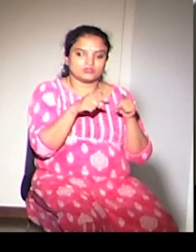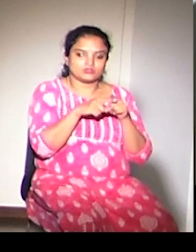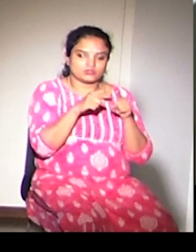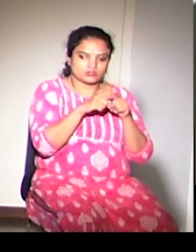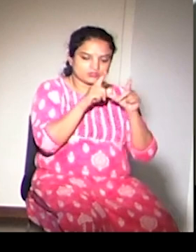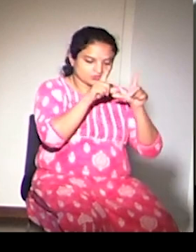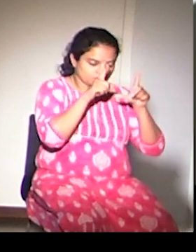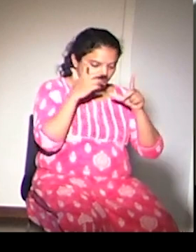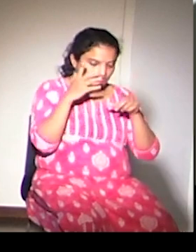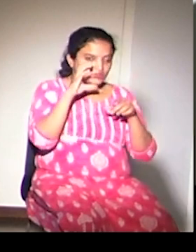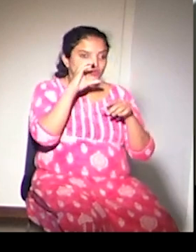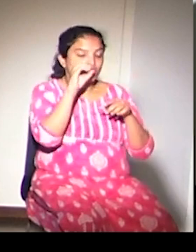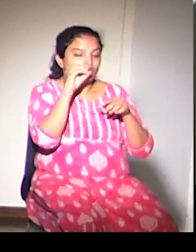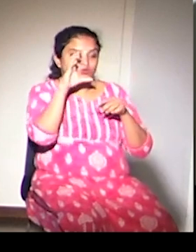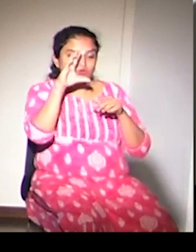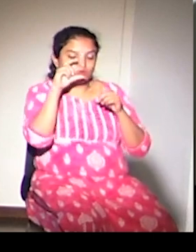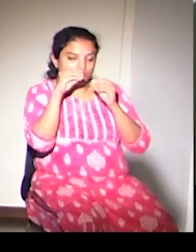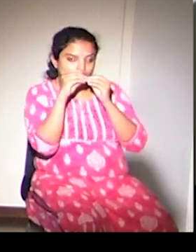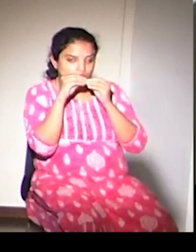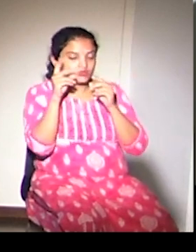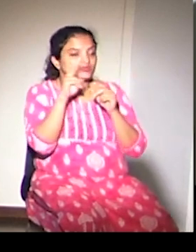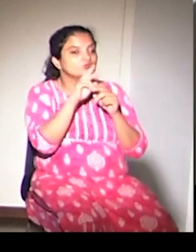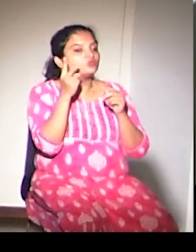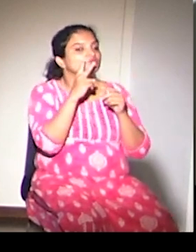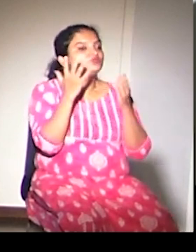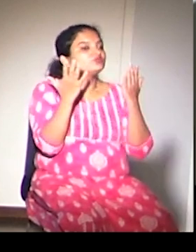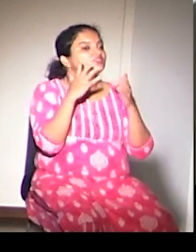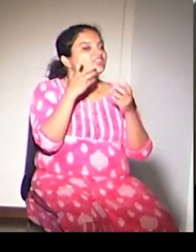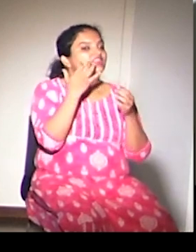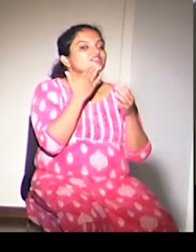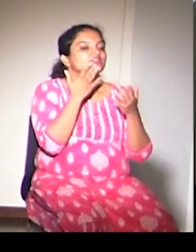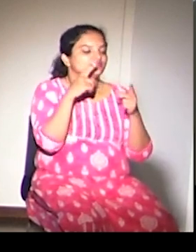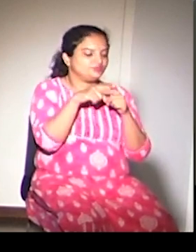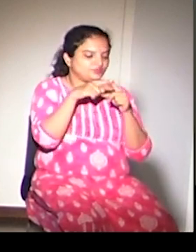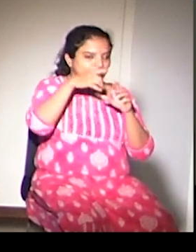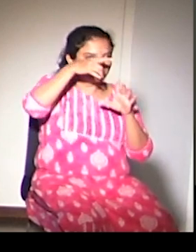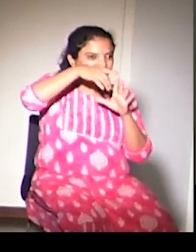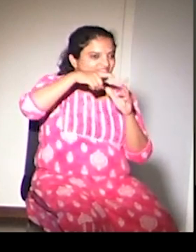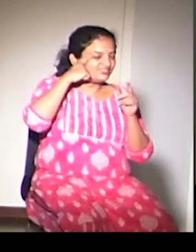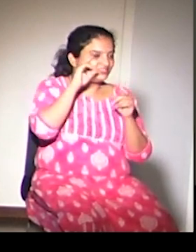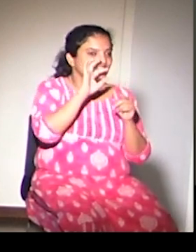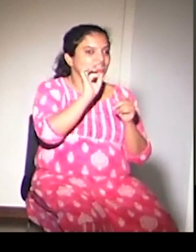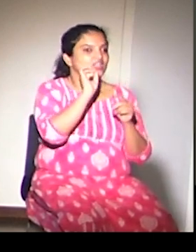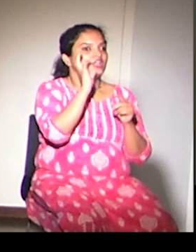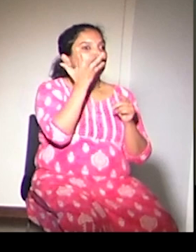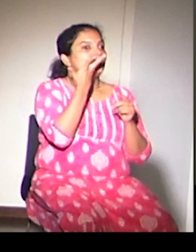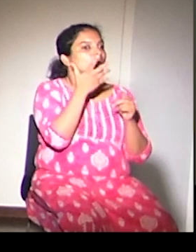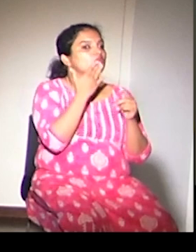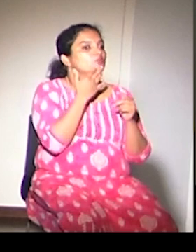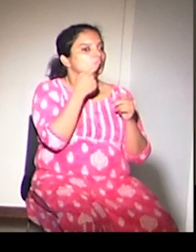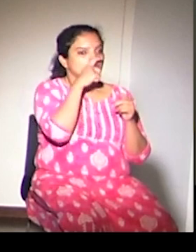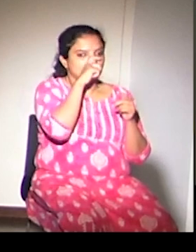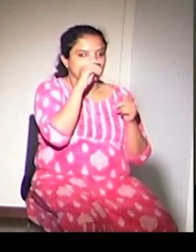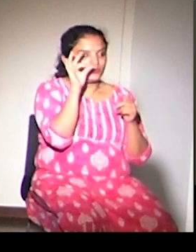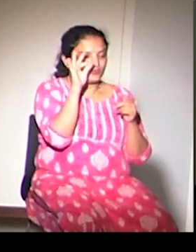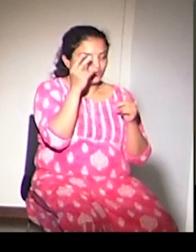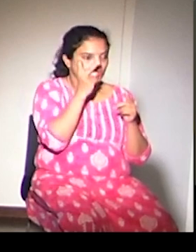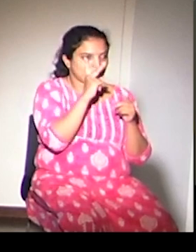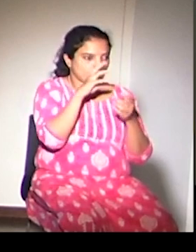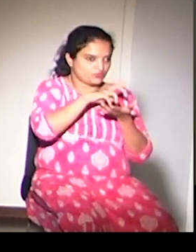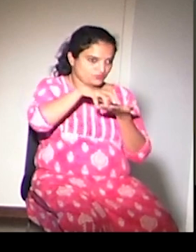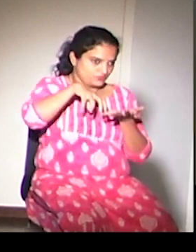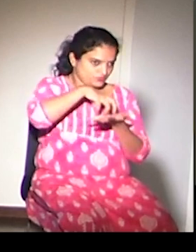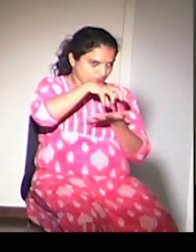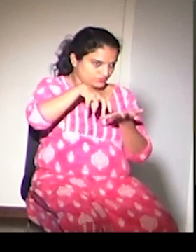two main elements to produce the turquoise and the deep blue, they're both more